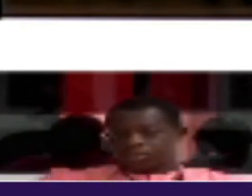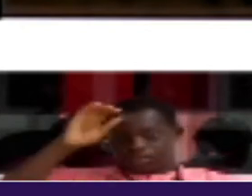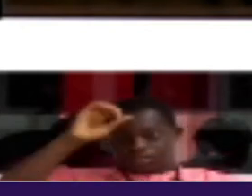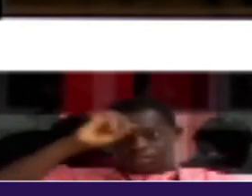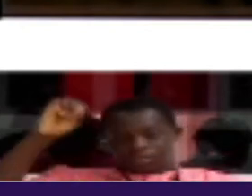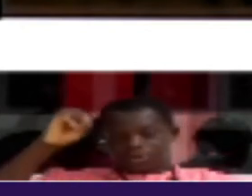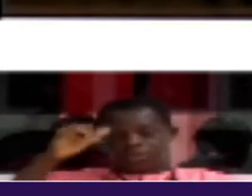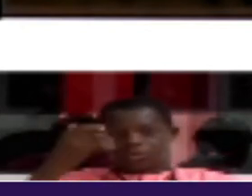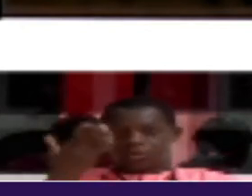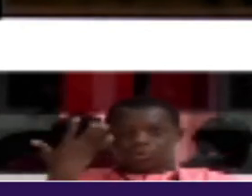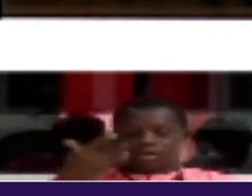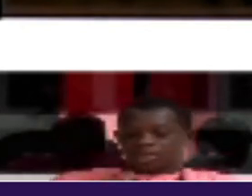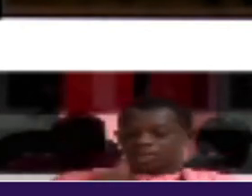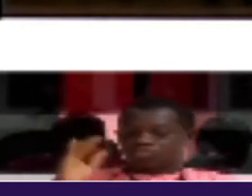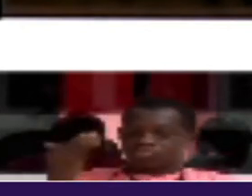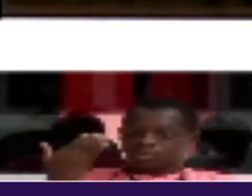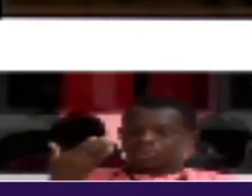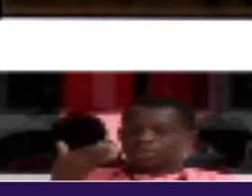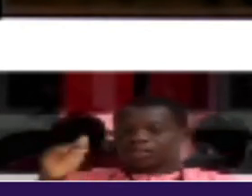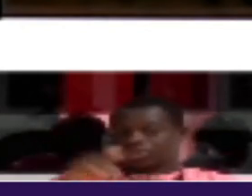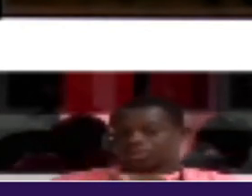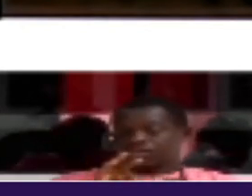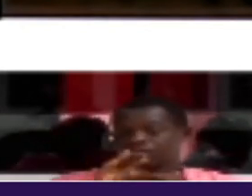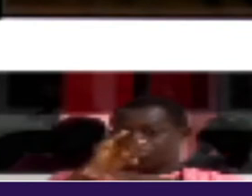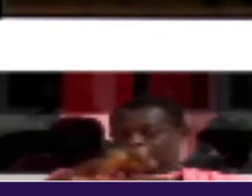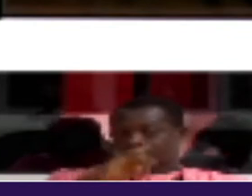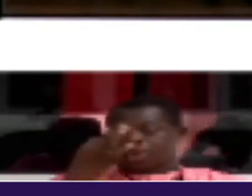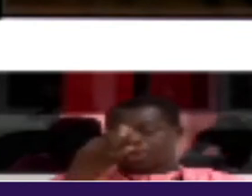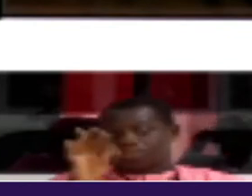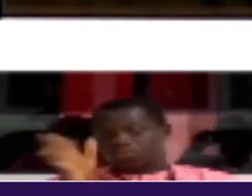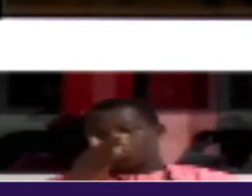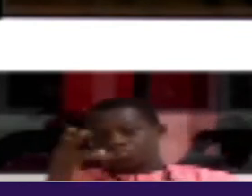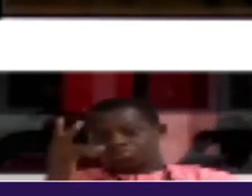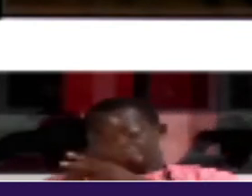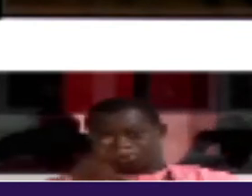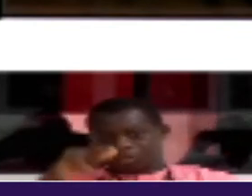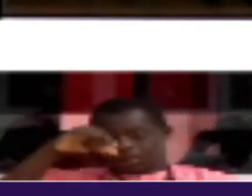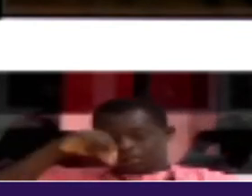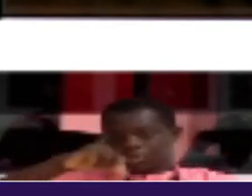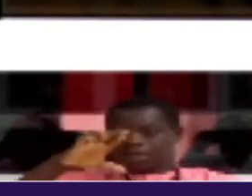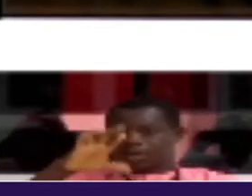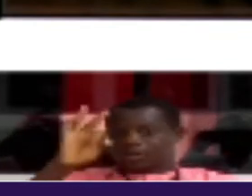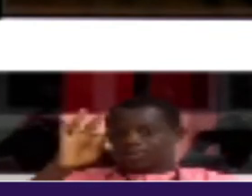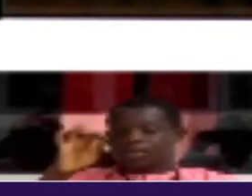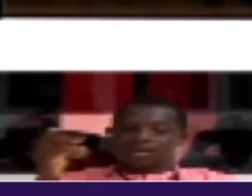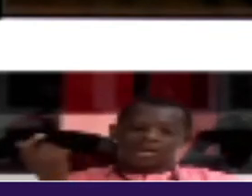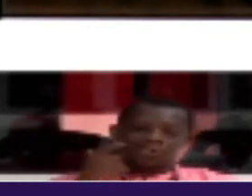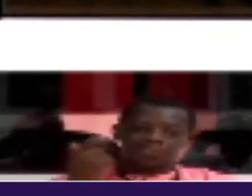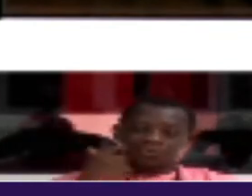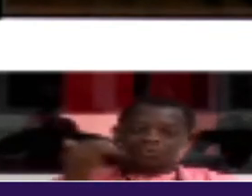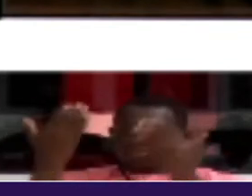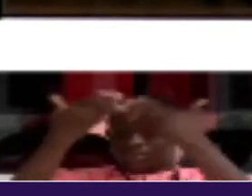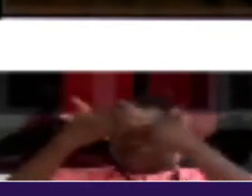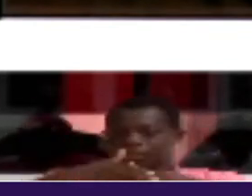when we go for patrolling from the QRF, because that was a daily routine at night, at Fajara